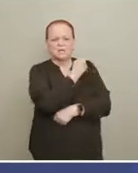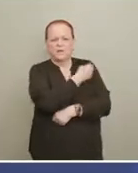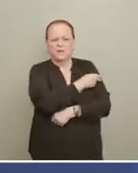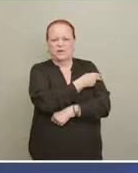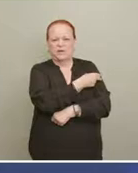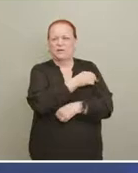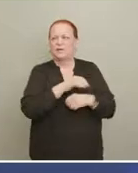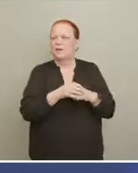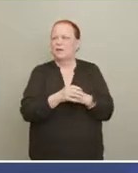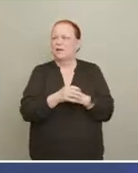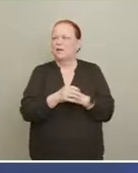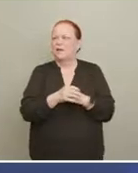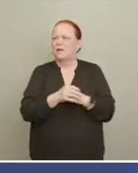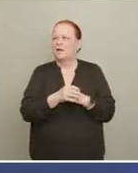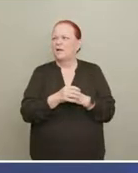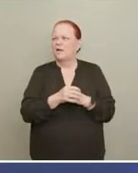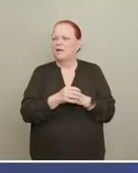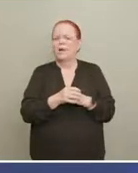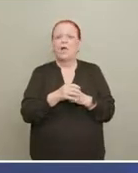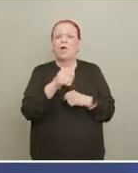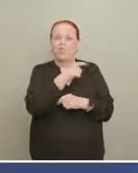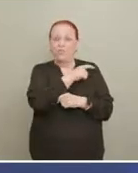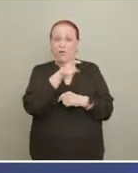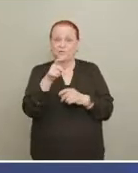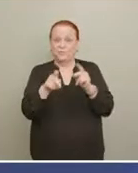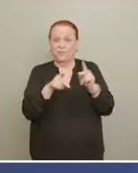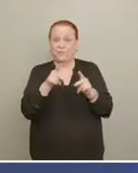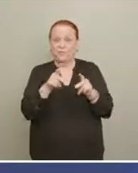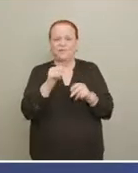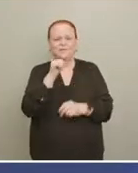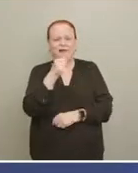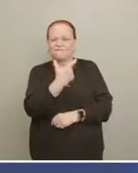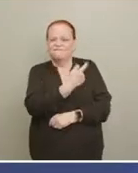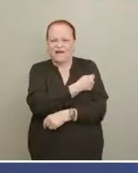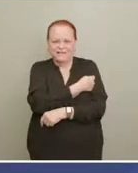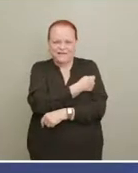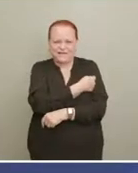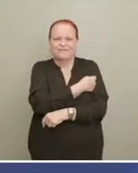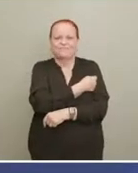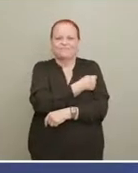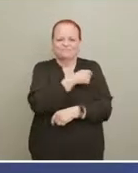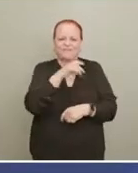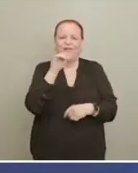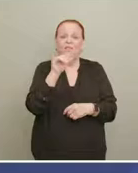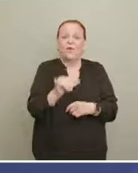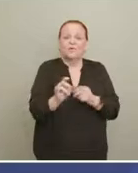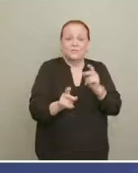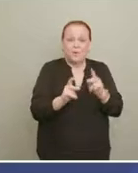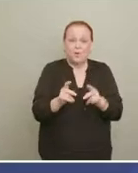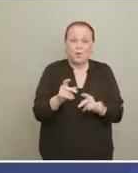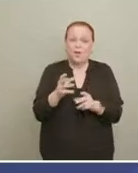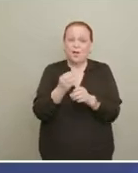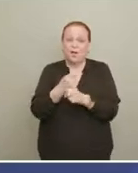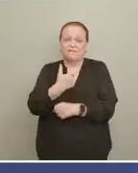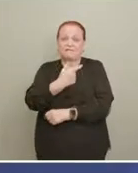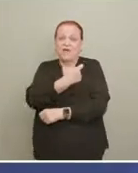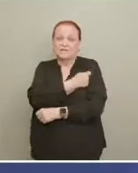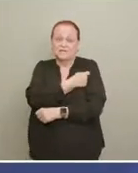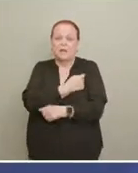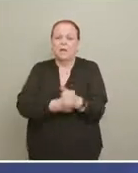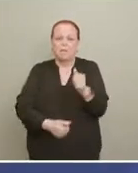are individual who are unvaccinated, so continue to be so. And then those who are vaccinated, a majority of